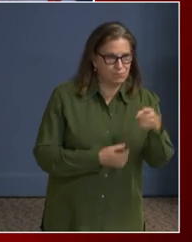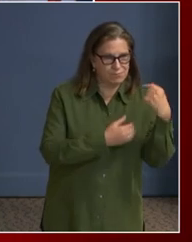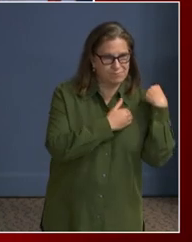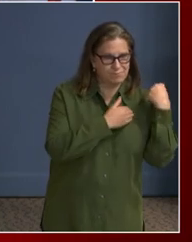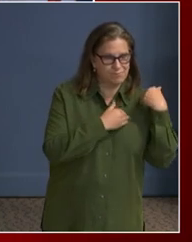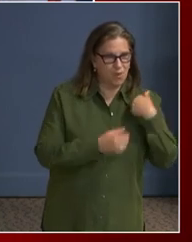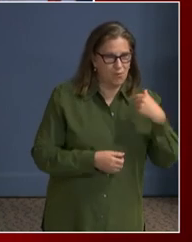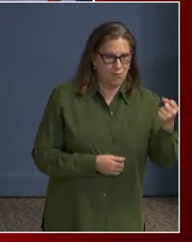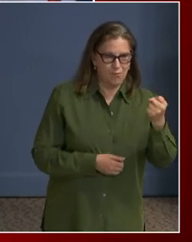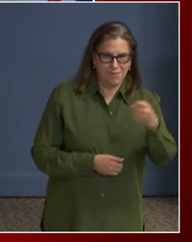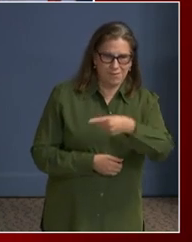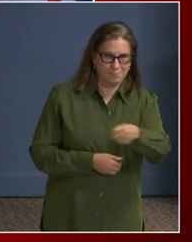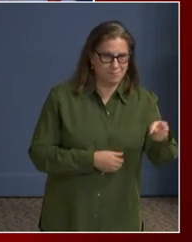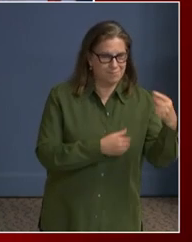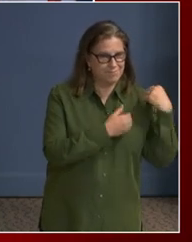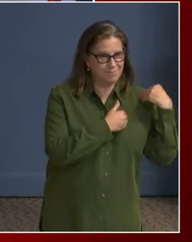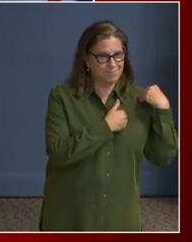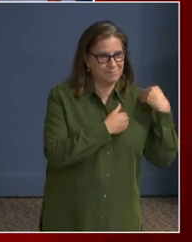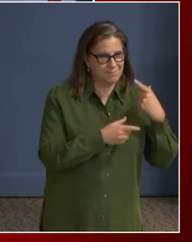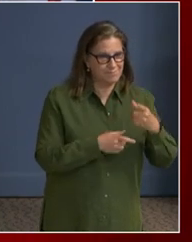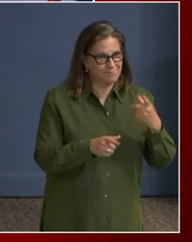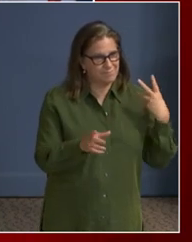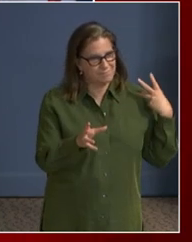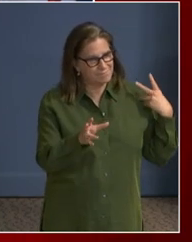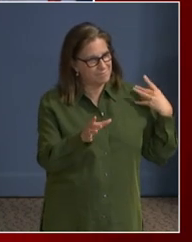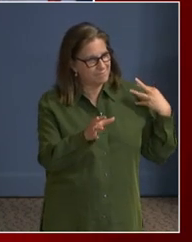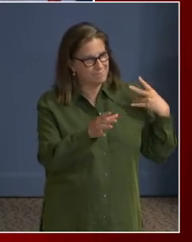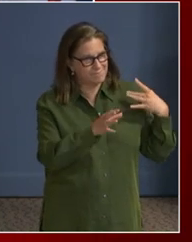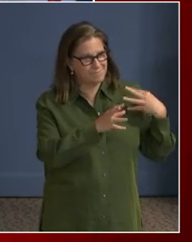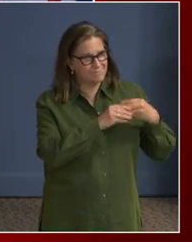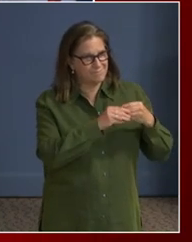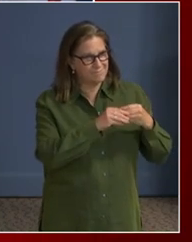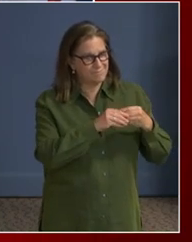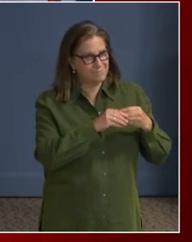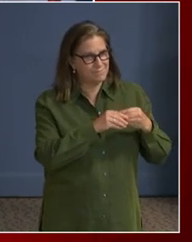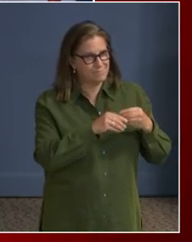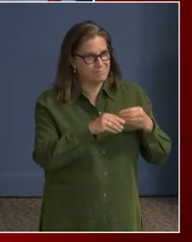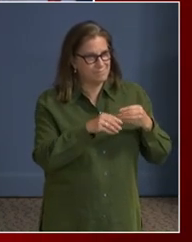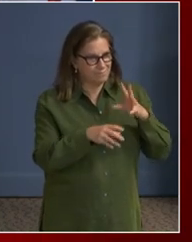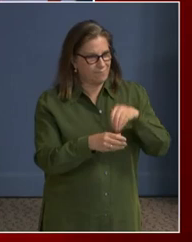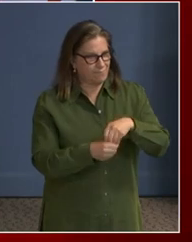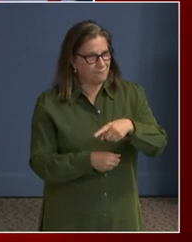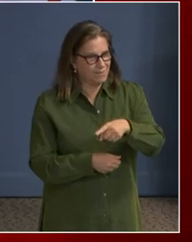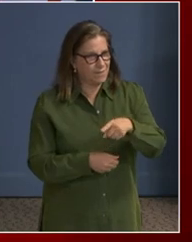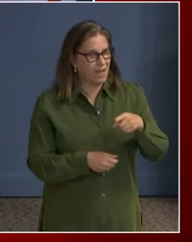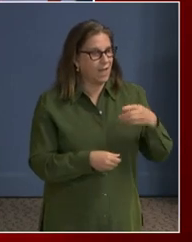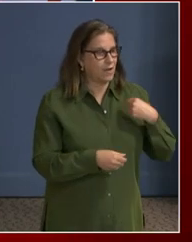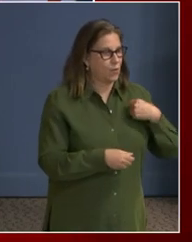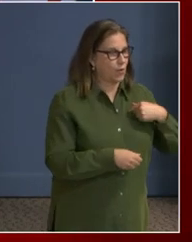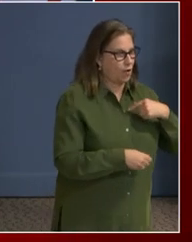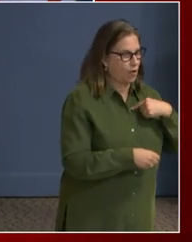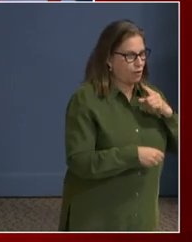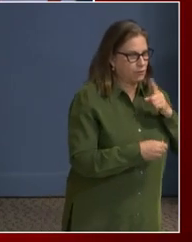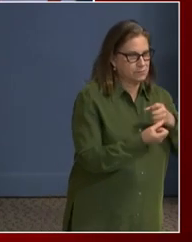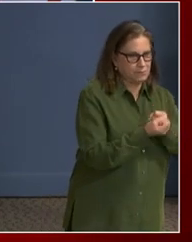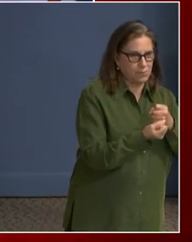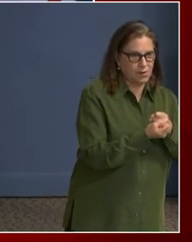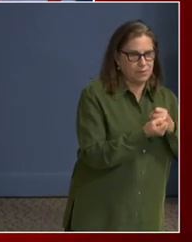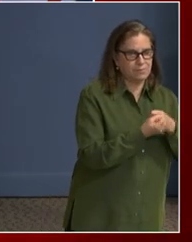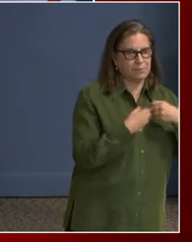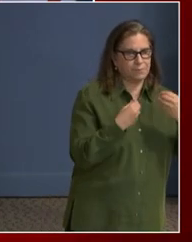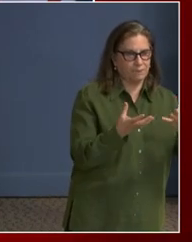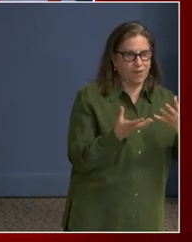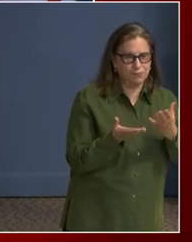very comprehensive a myriad of supports and services, from mental health services to education to employment